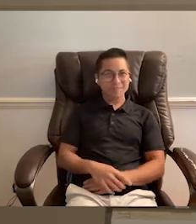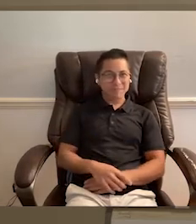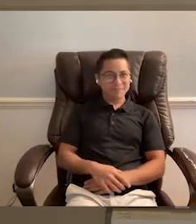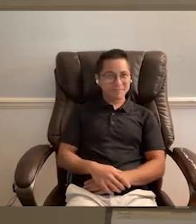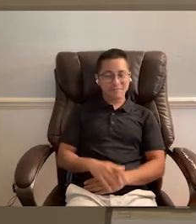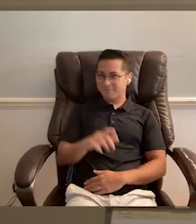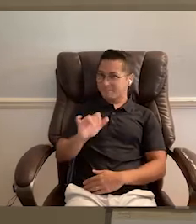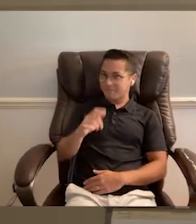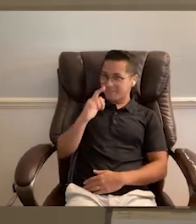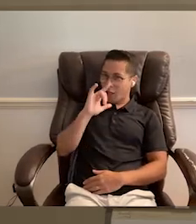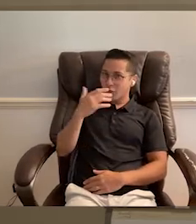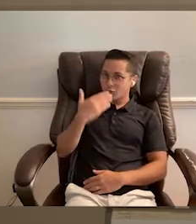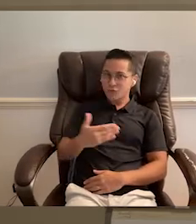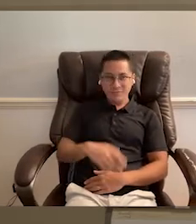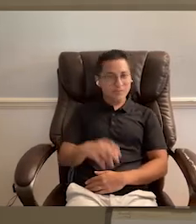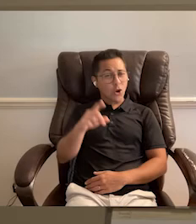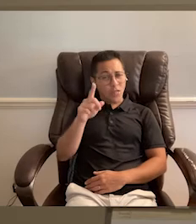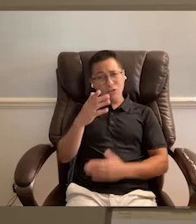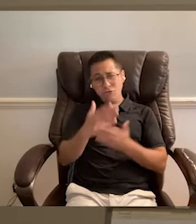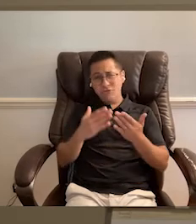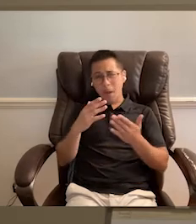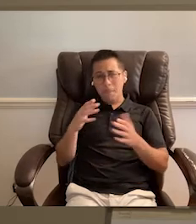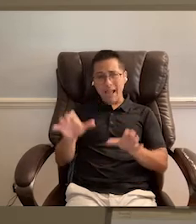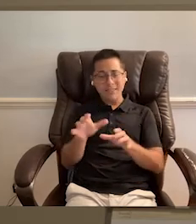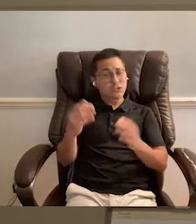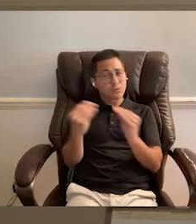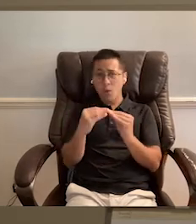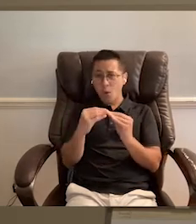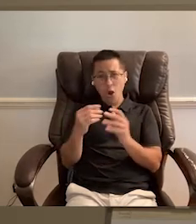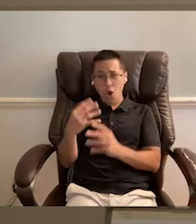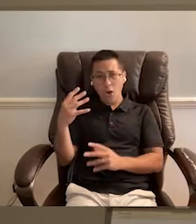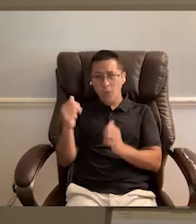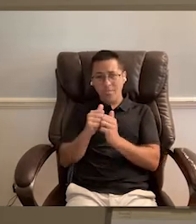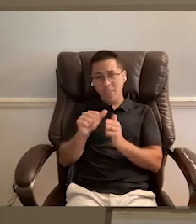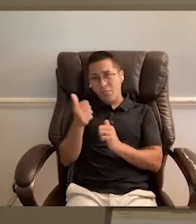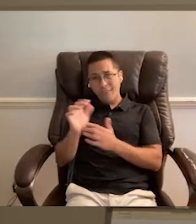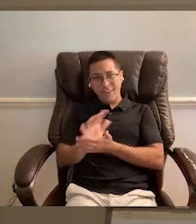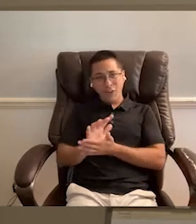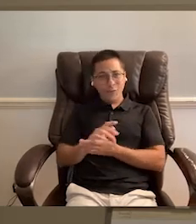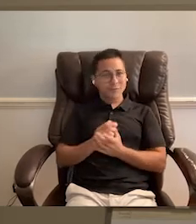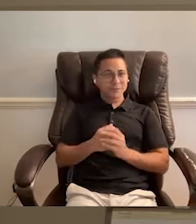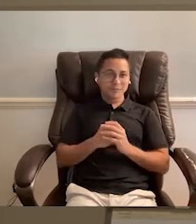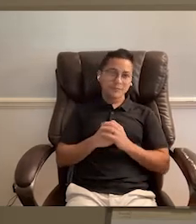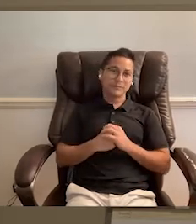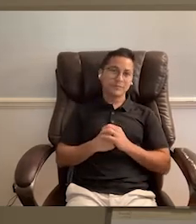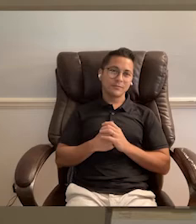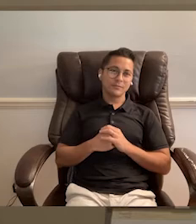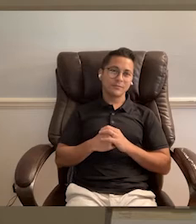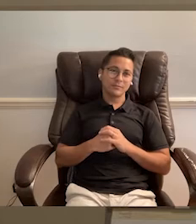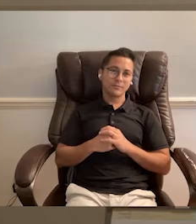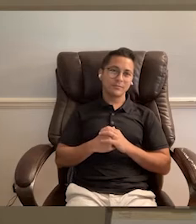And this works actually Moving the arms to position the gripper for around everybody. the object. When we're watching Baxter football, grabs we're the lazy, we don't want to go object get, and turns the grab arm. or drinks,